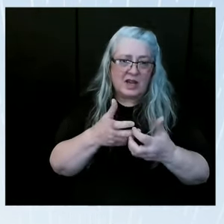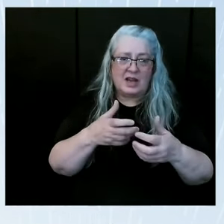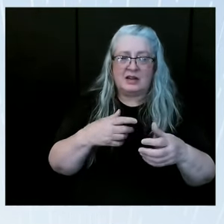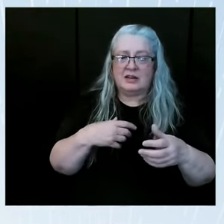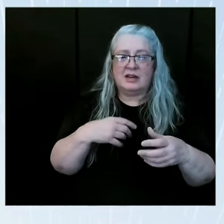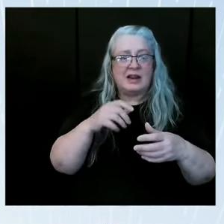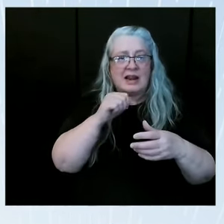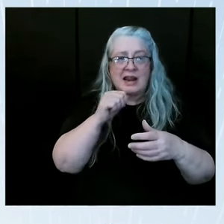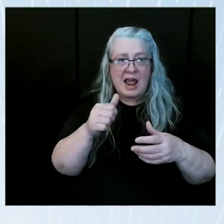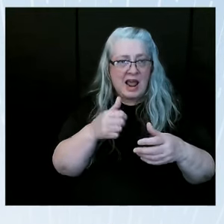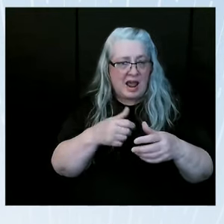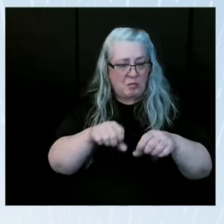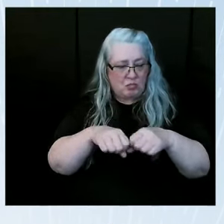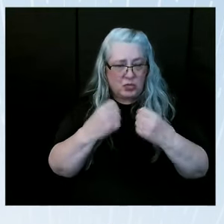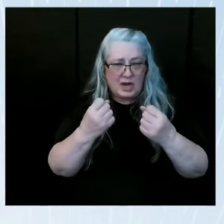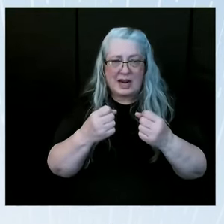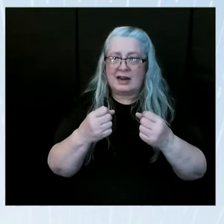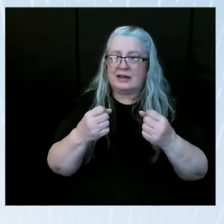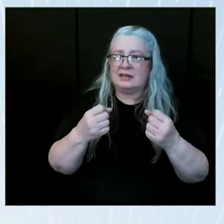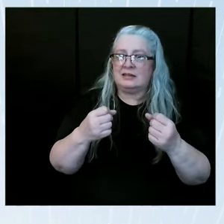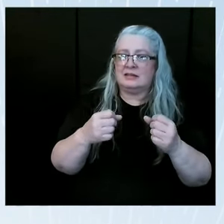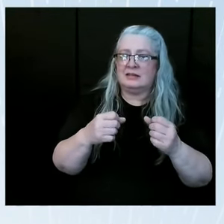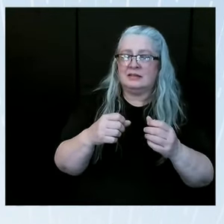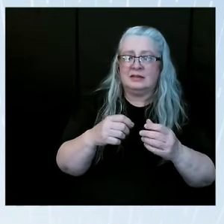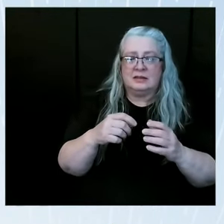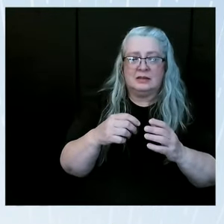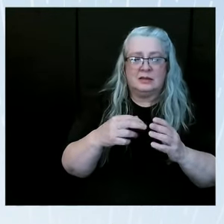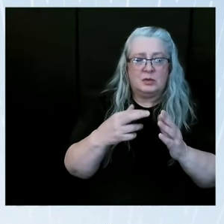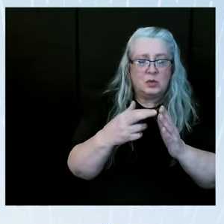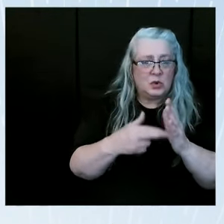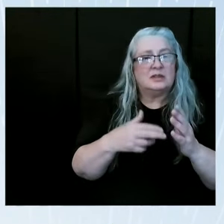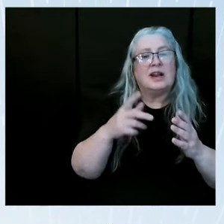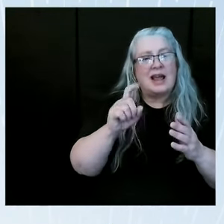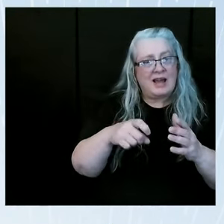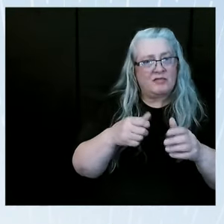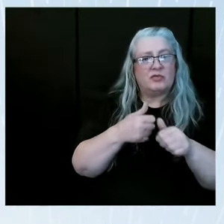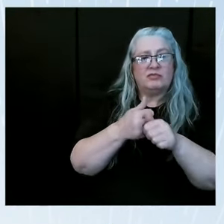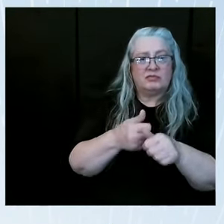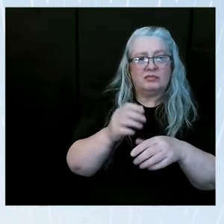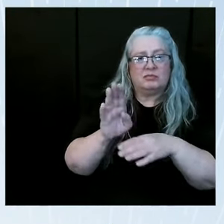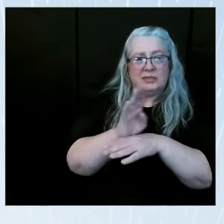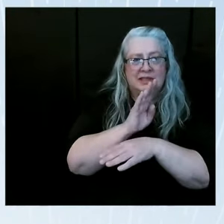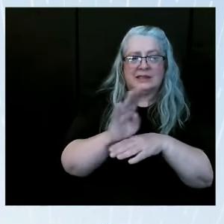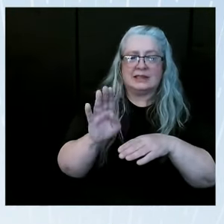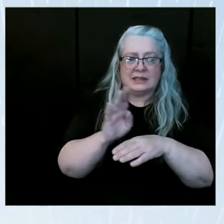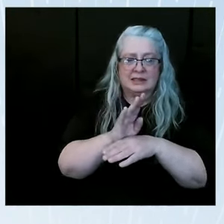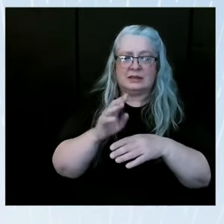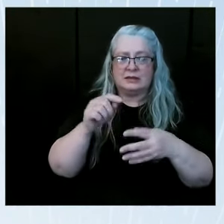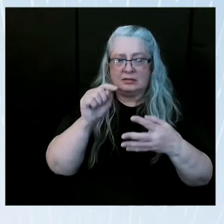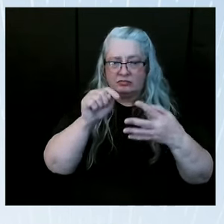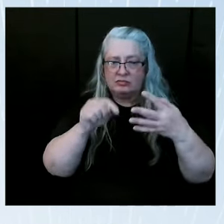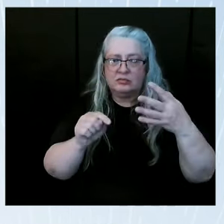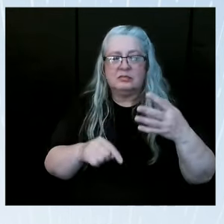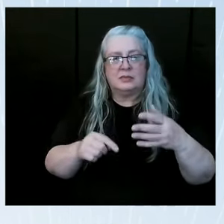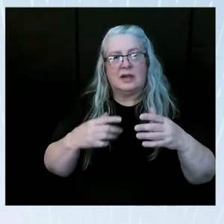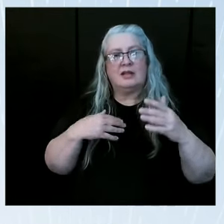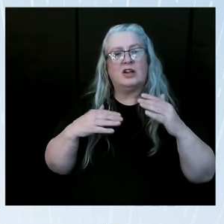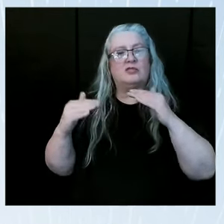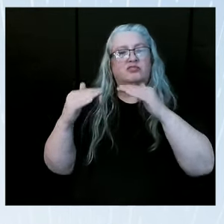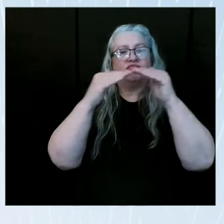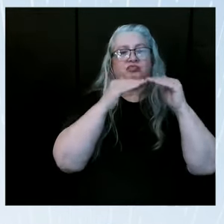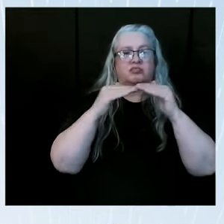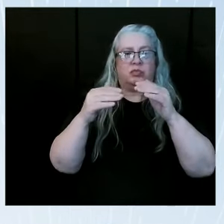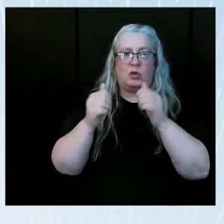practices and lessons learned with colleagues across the government. Third, we're working to prevent trafficking within the diplomatic community.